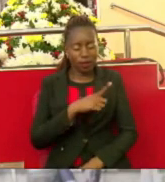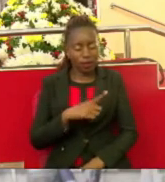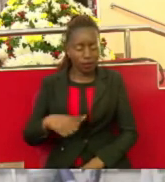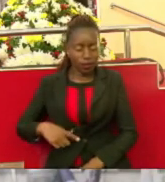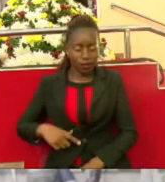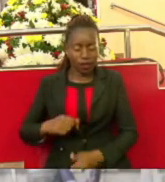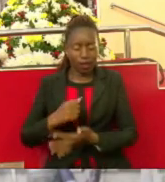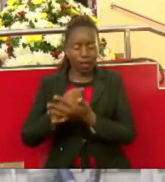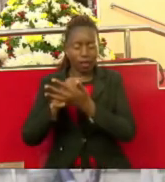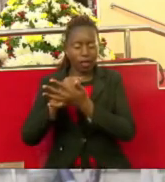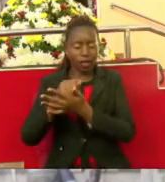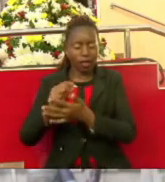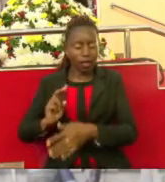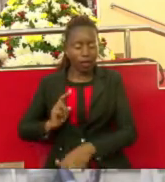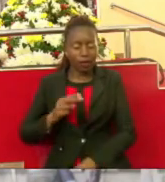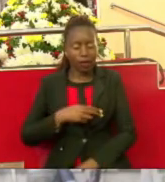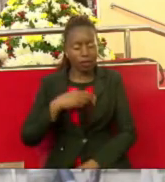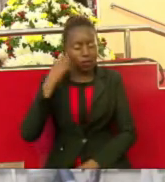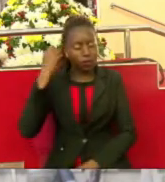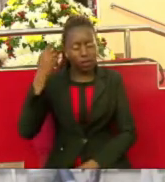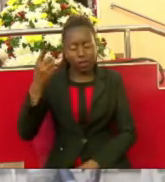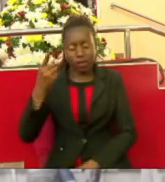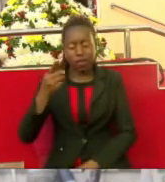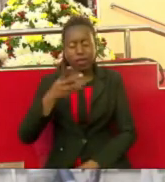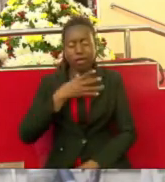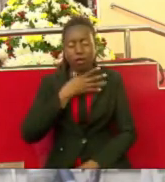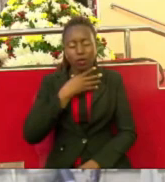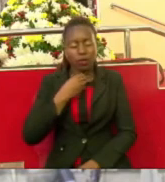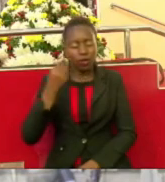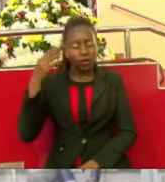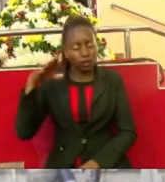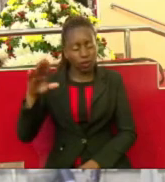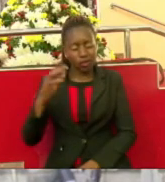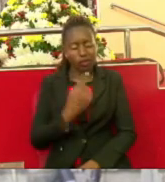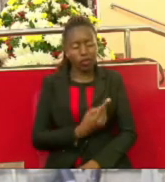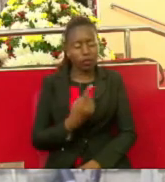understand your desire for every child's life, King of Glory.